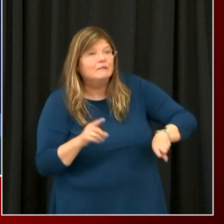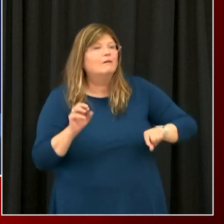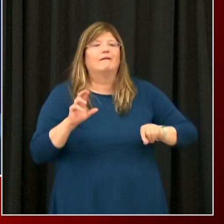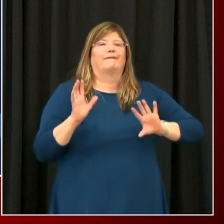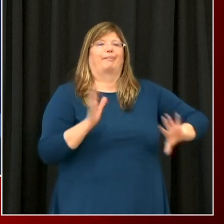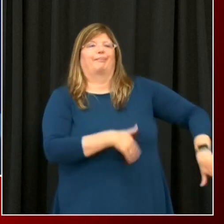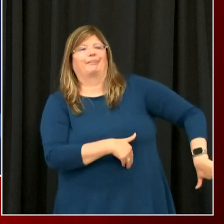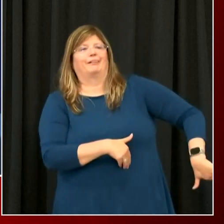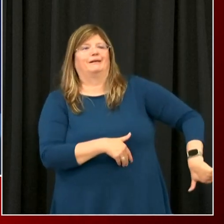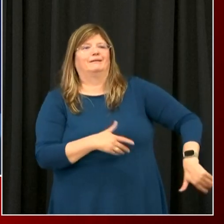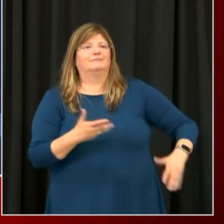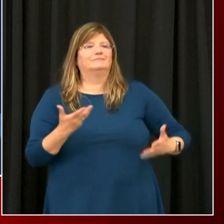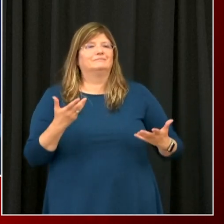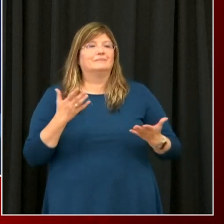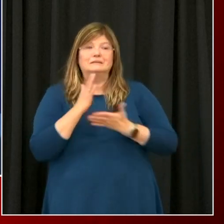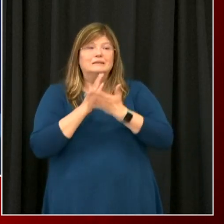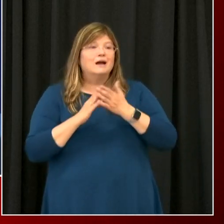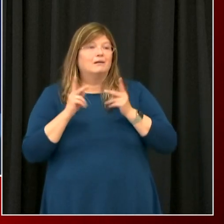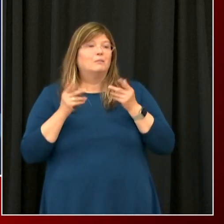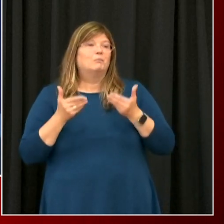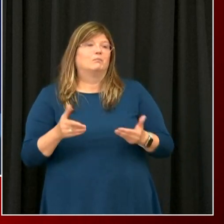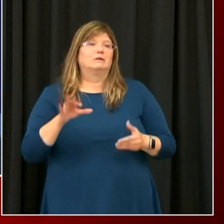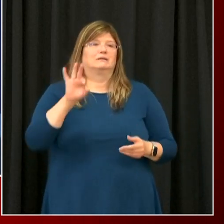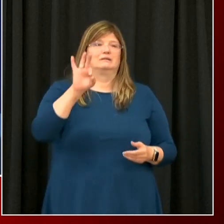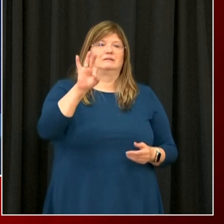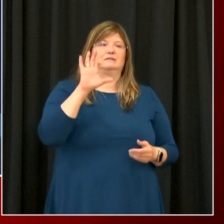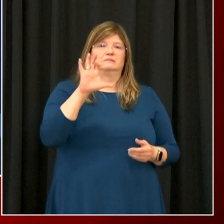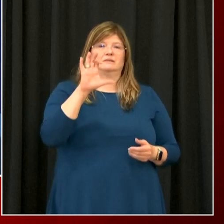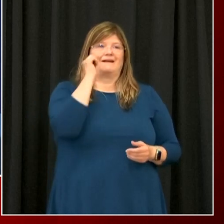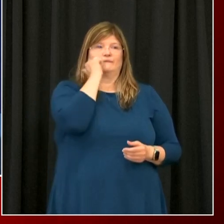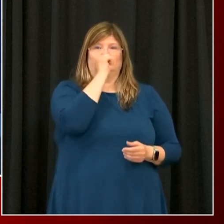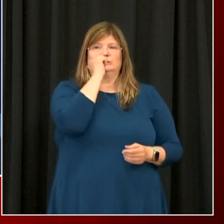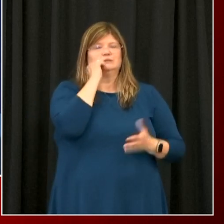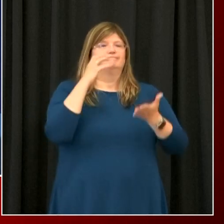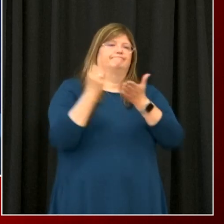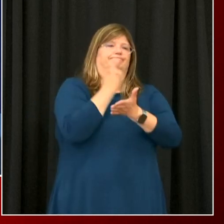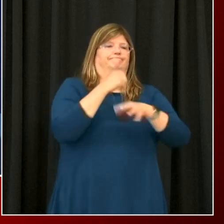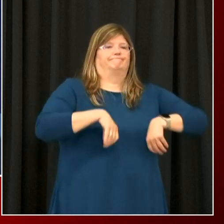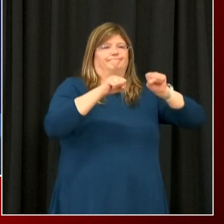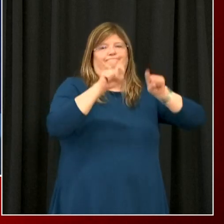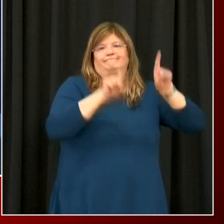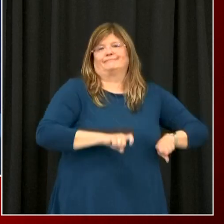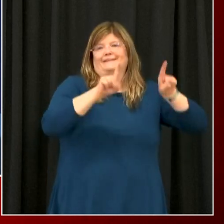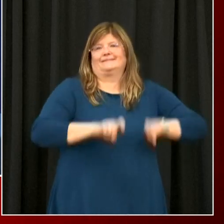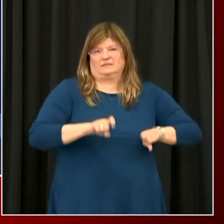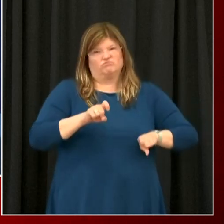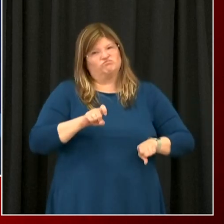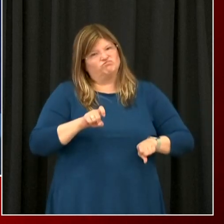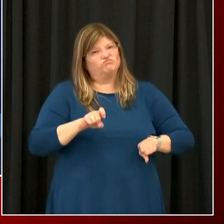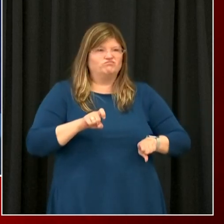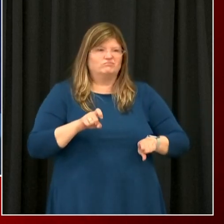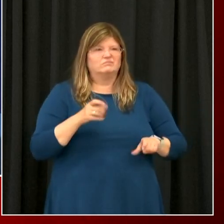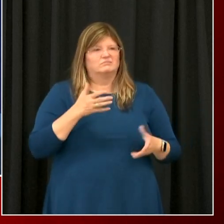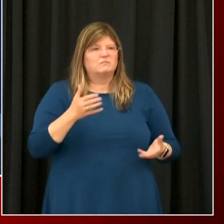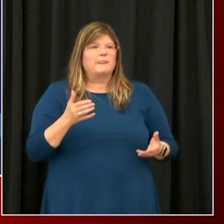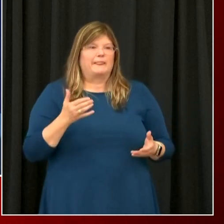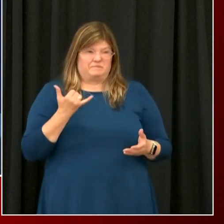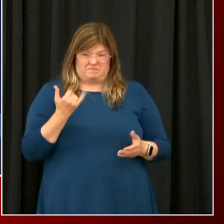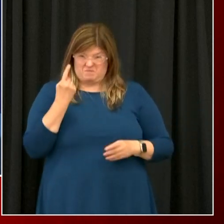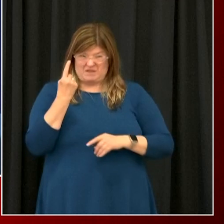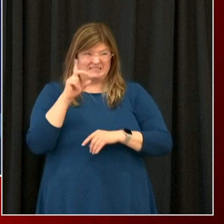900 tests a day. So the declines, while they are concerning, because we had a day where we had over 1,800 people